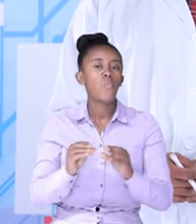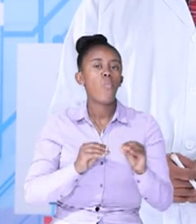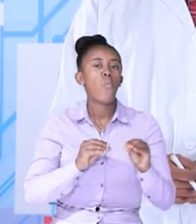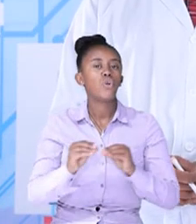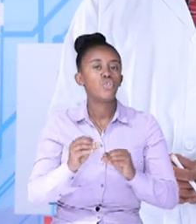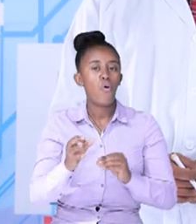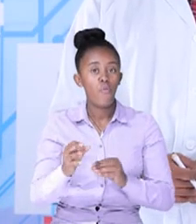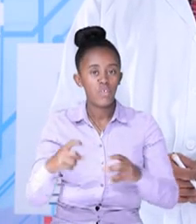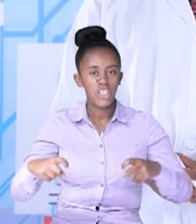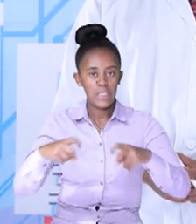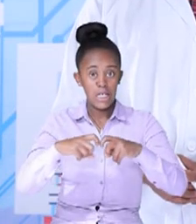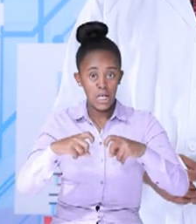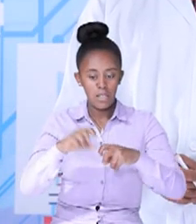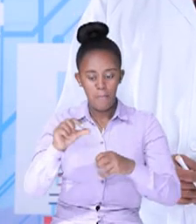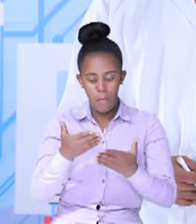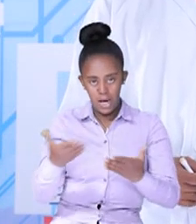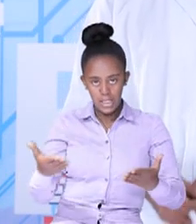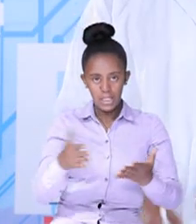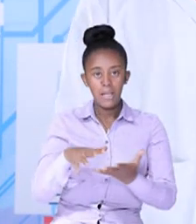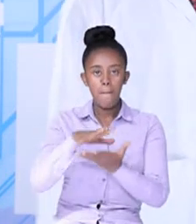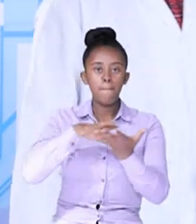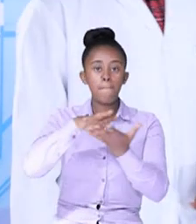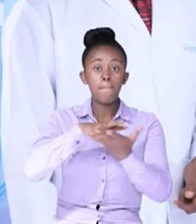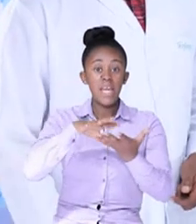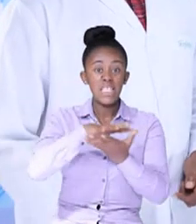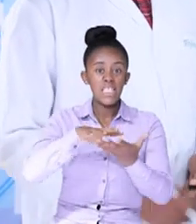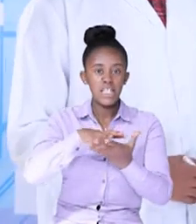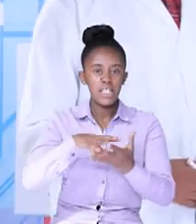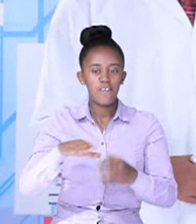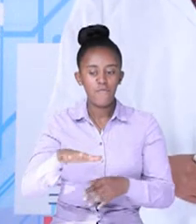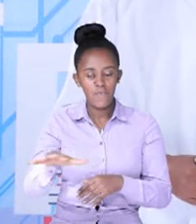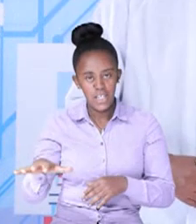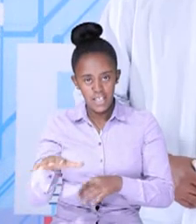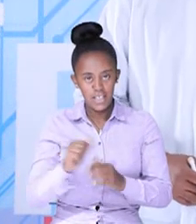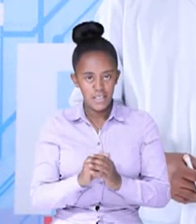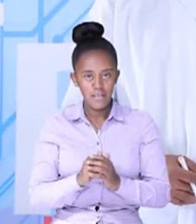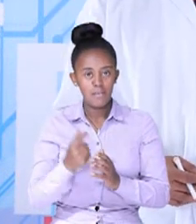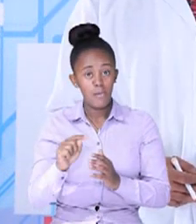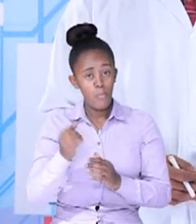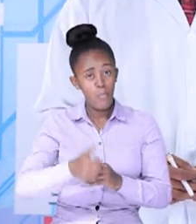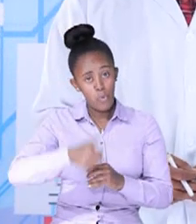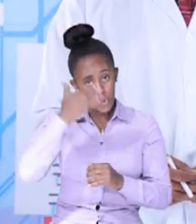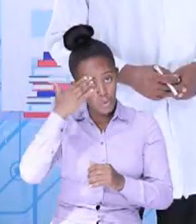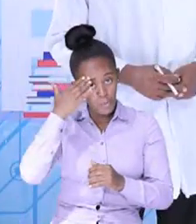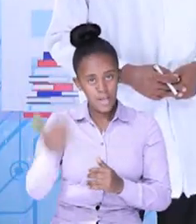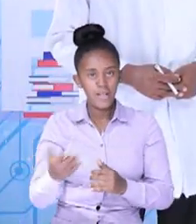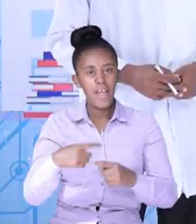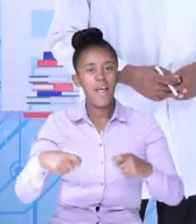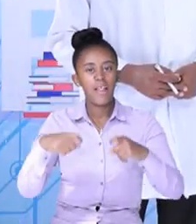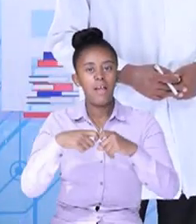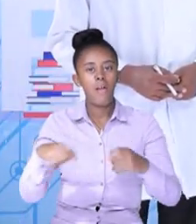charged particles in a mixed field. And the most common electrical components